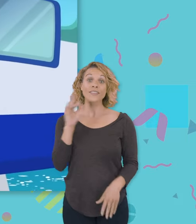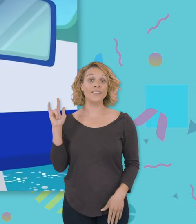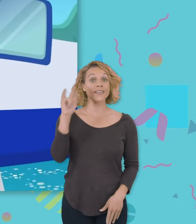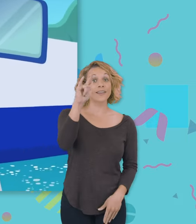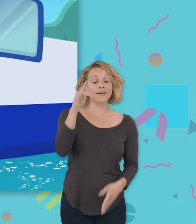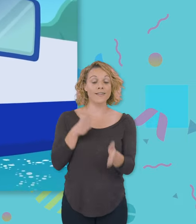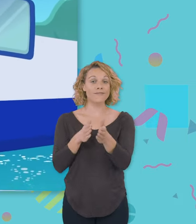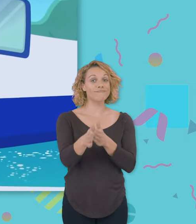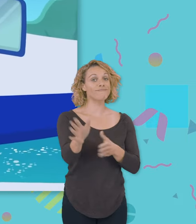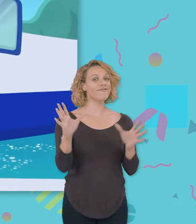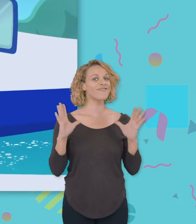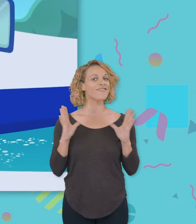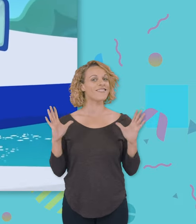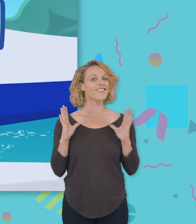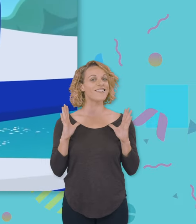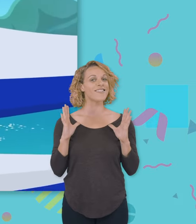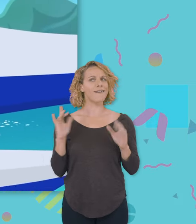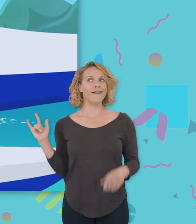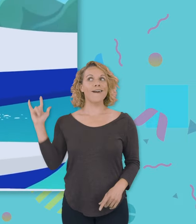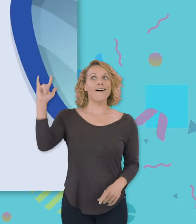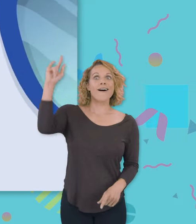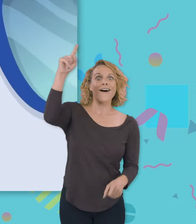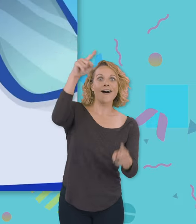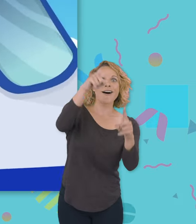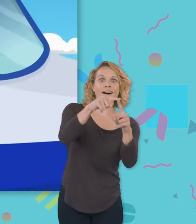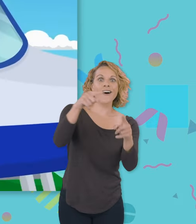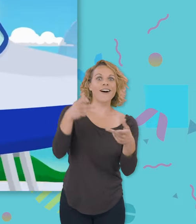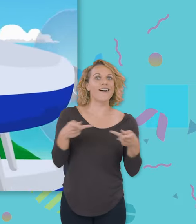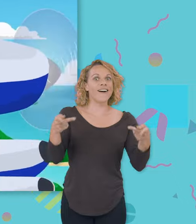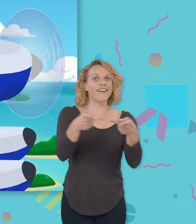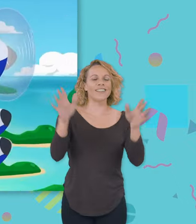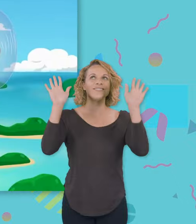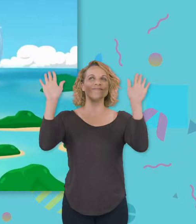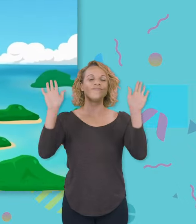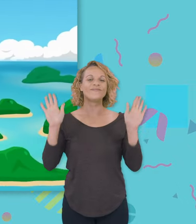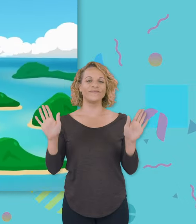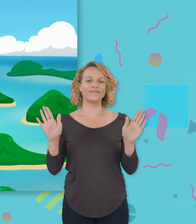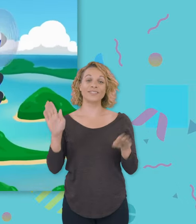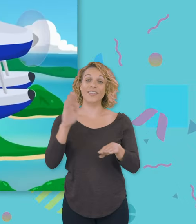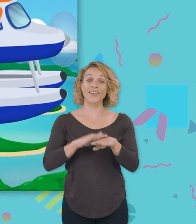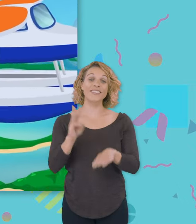Take a seaplane when you're on vacation and fly to amazing destinations in